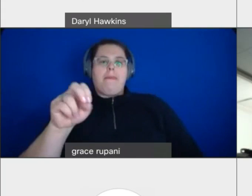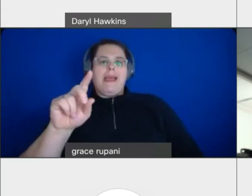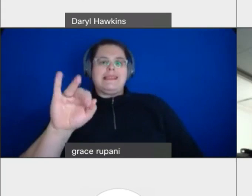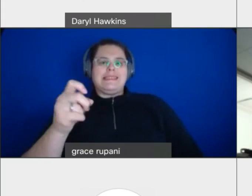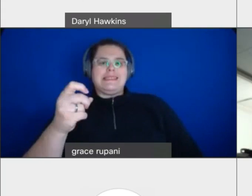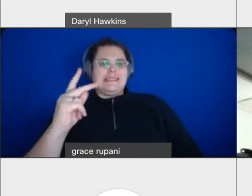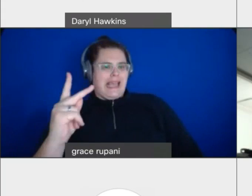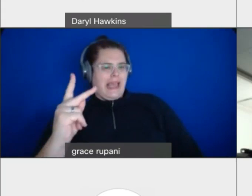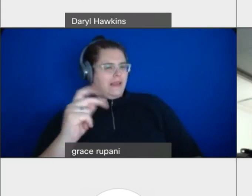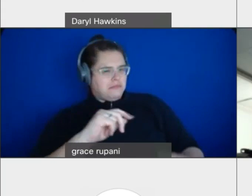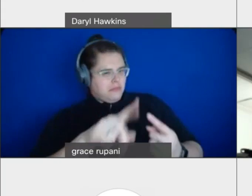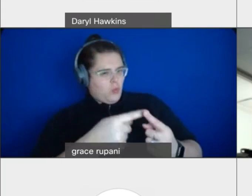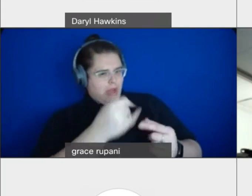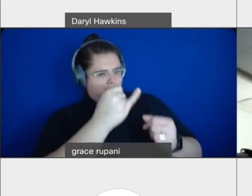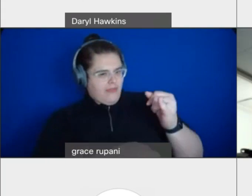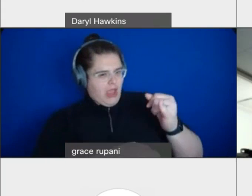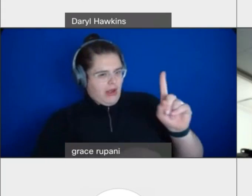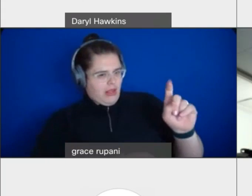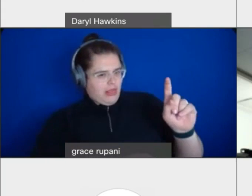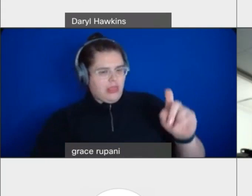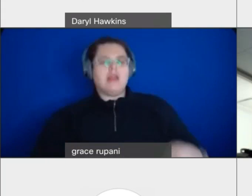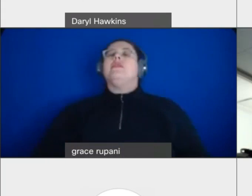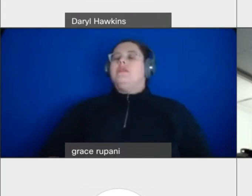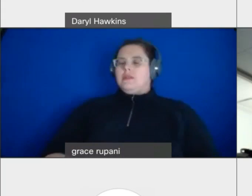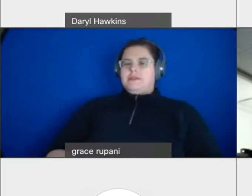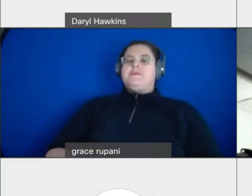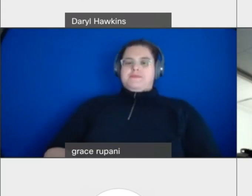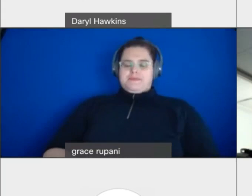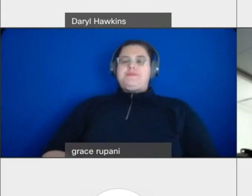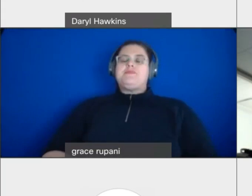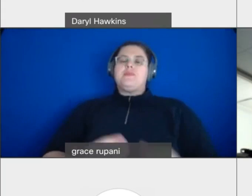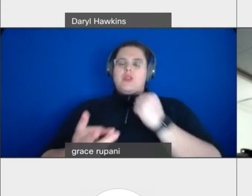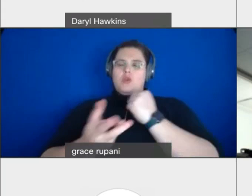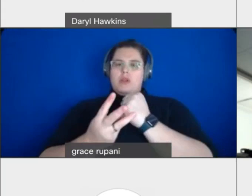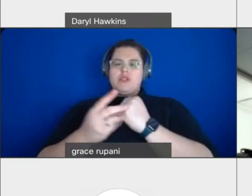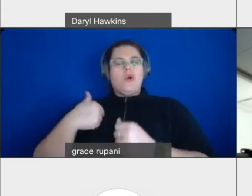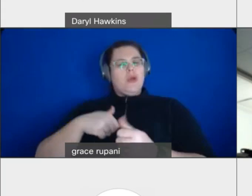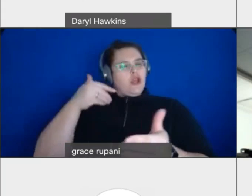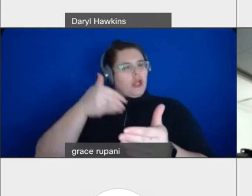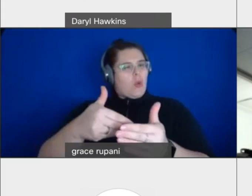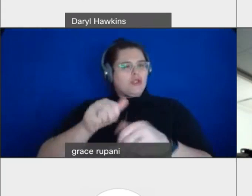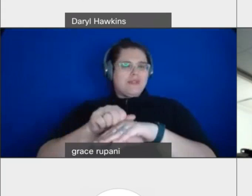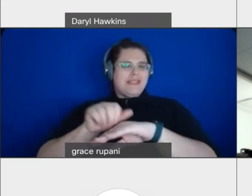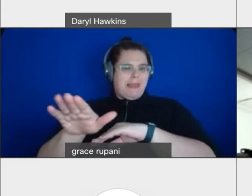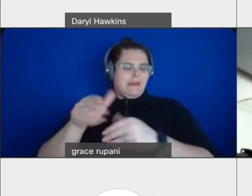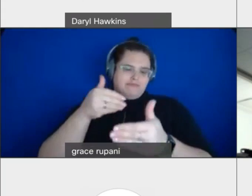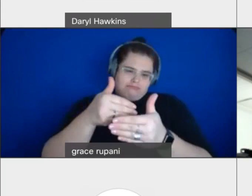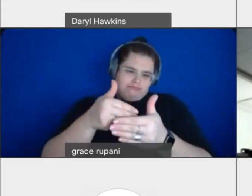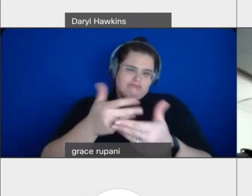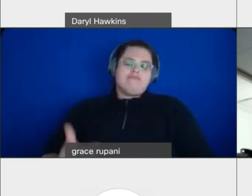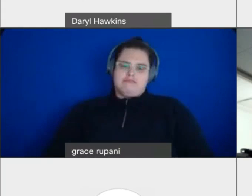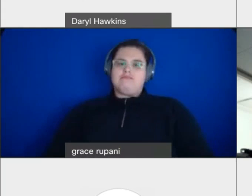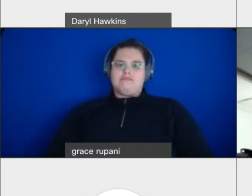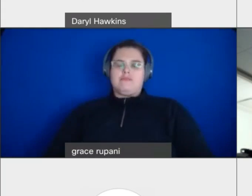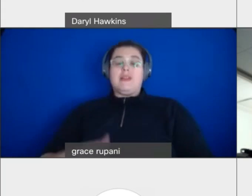We're pretty near close to submitting. I was in a couple of meetings this morning, and I think